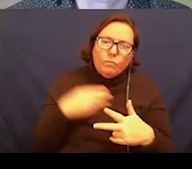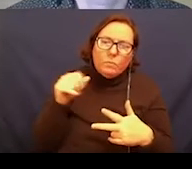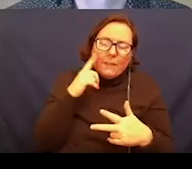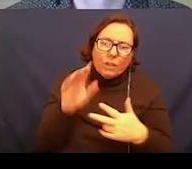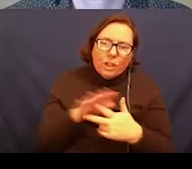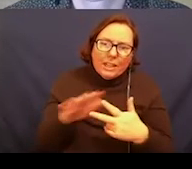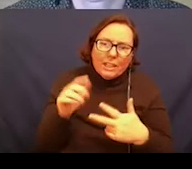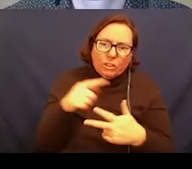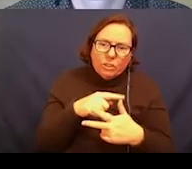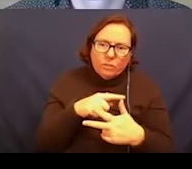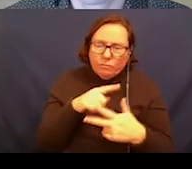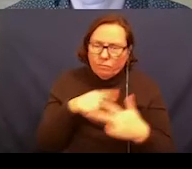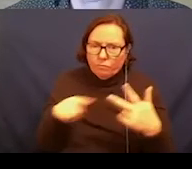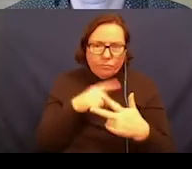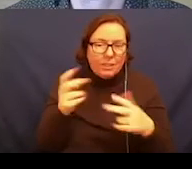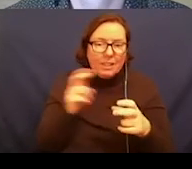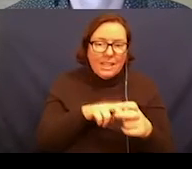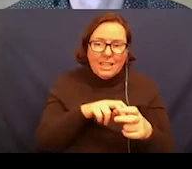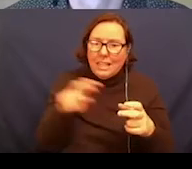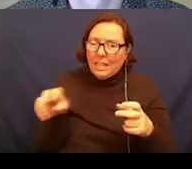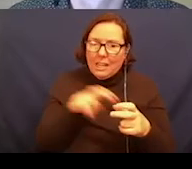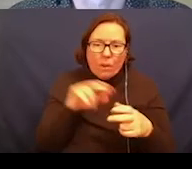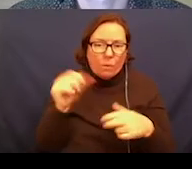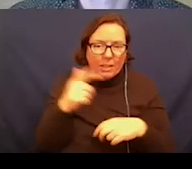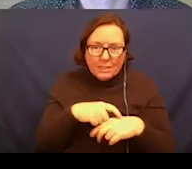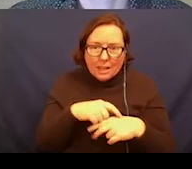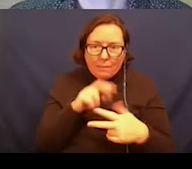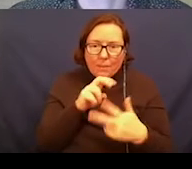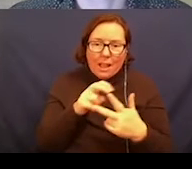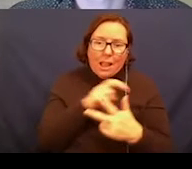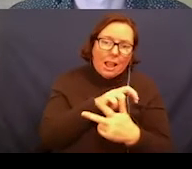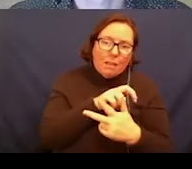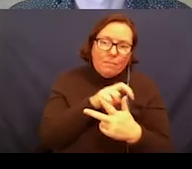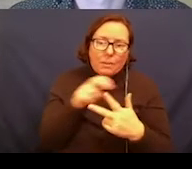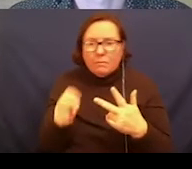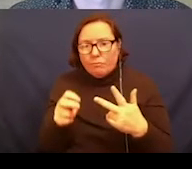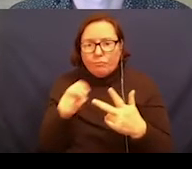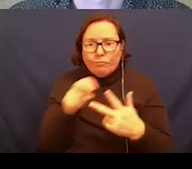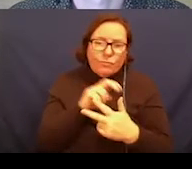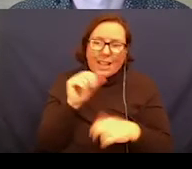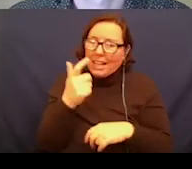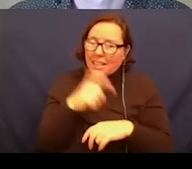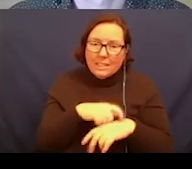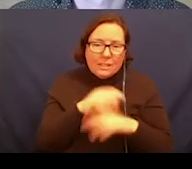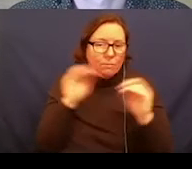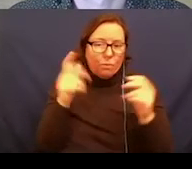or opt out of the program at any time without penalty.